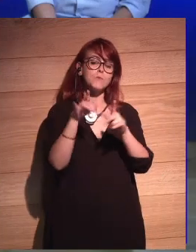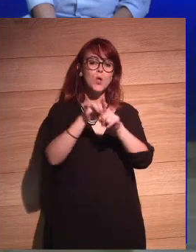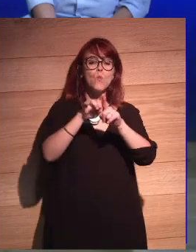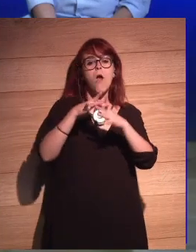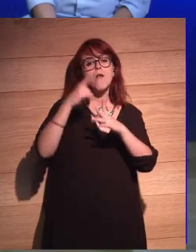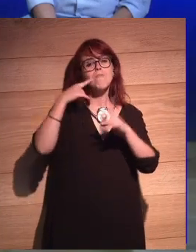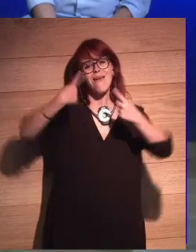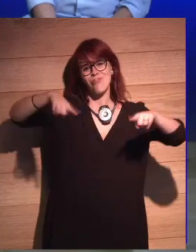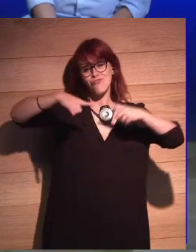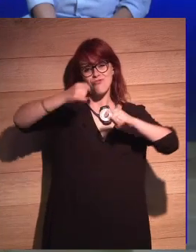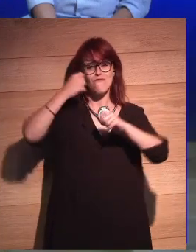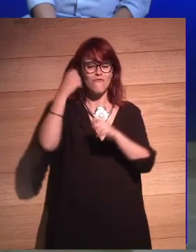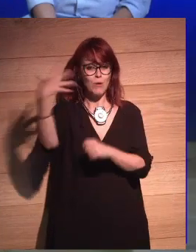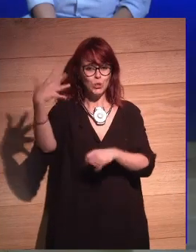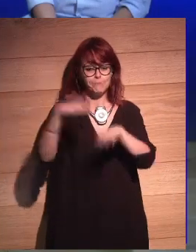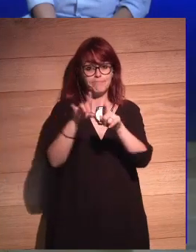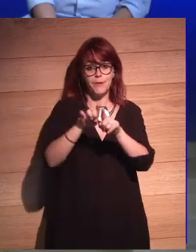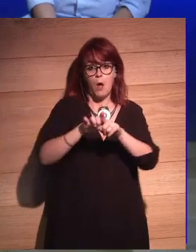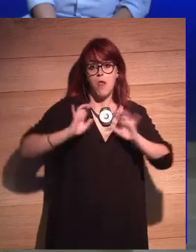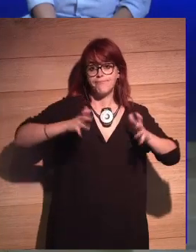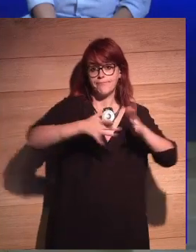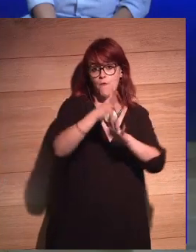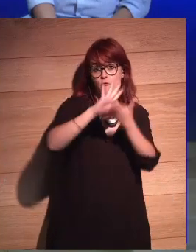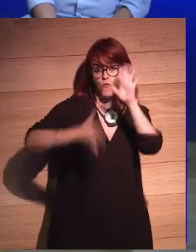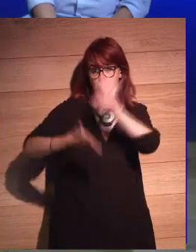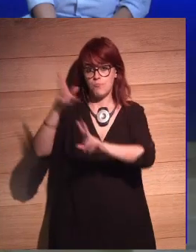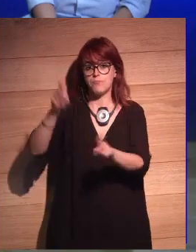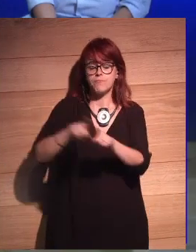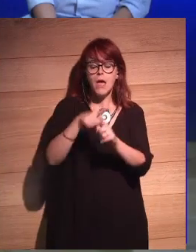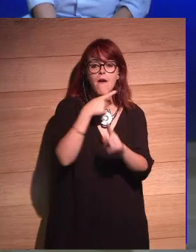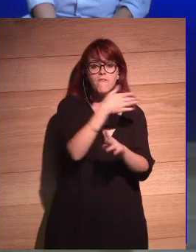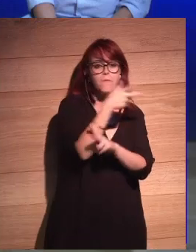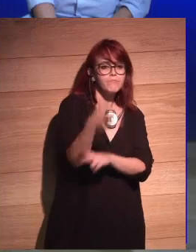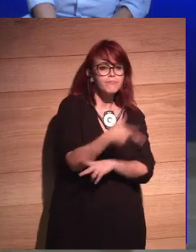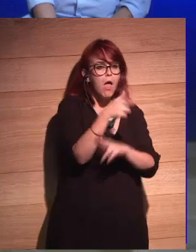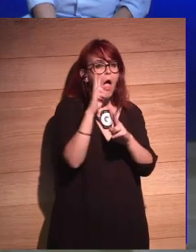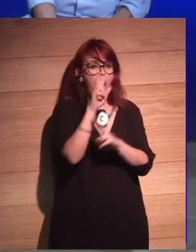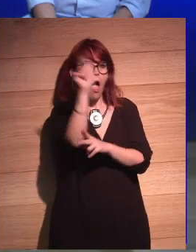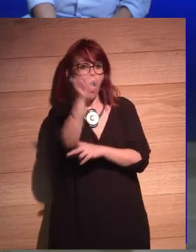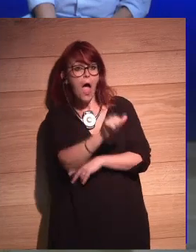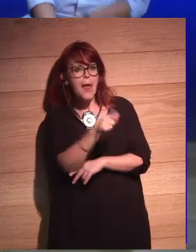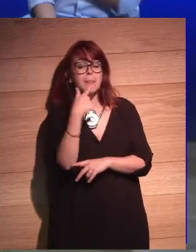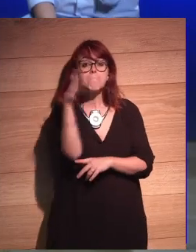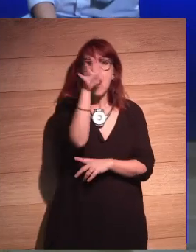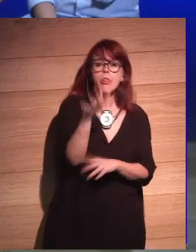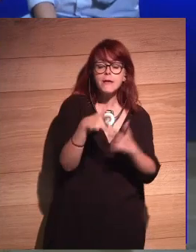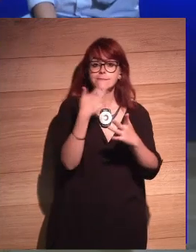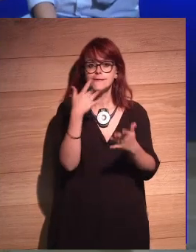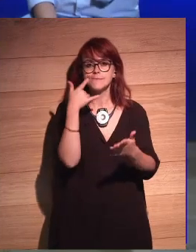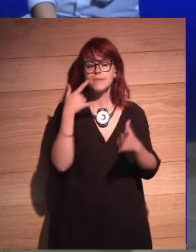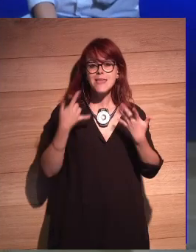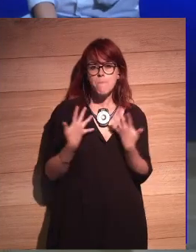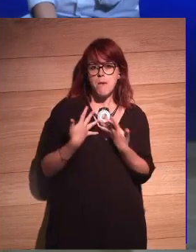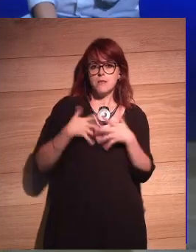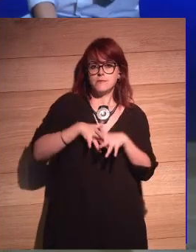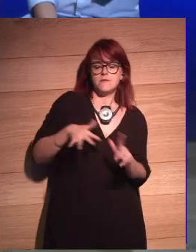evangelies. Okay, and we saw the lesson. We recorded it. We went to the studio. We saw that, and we said,